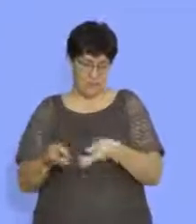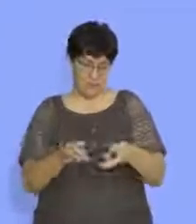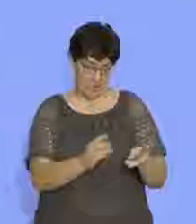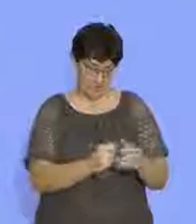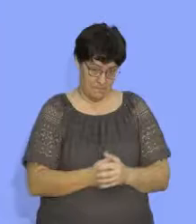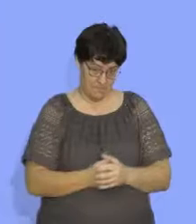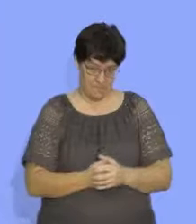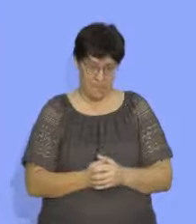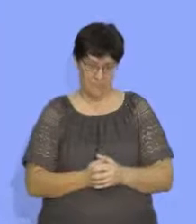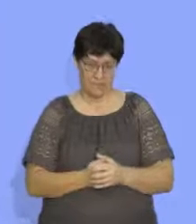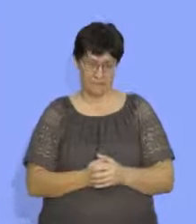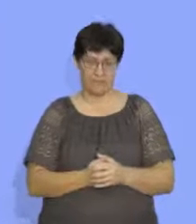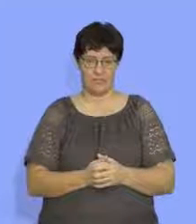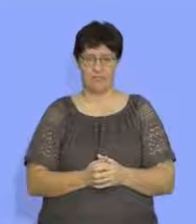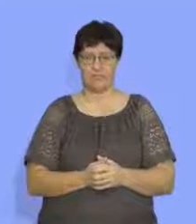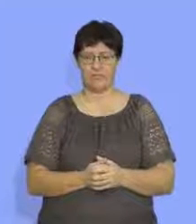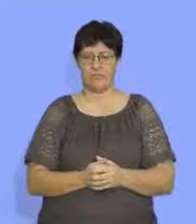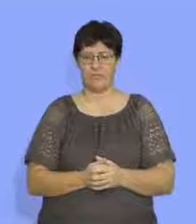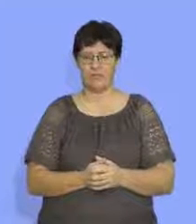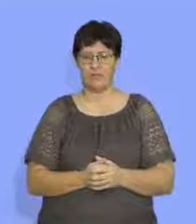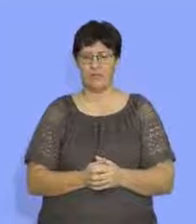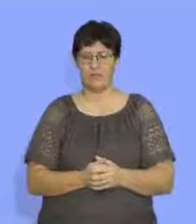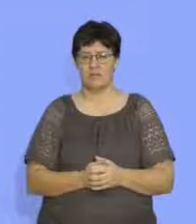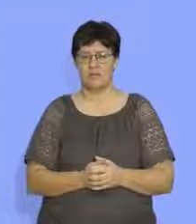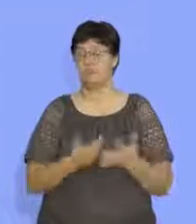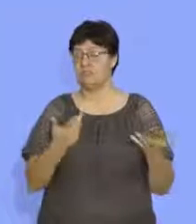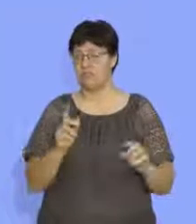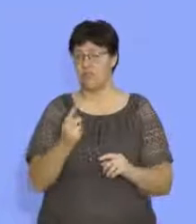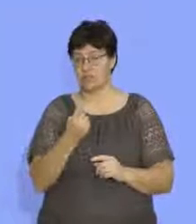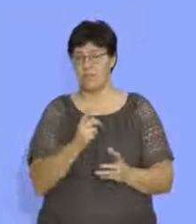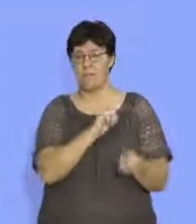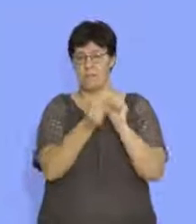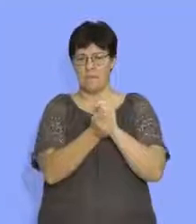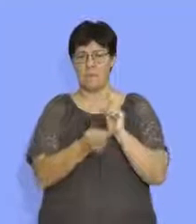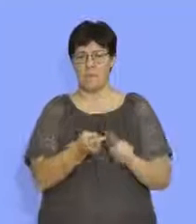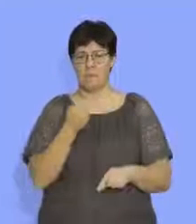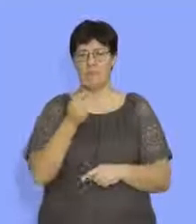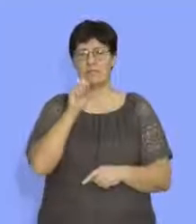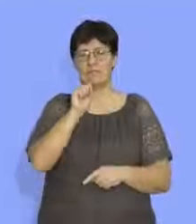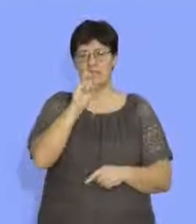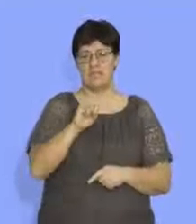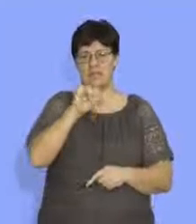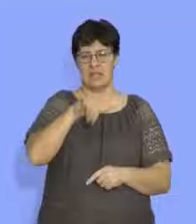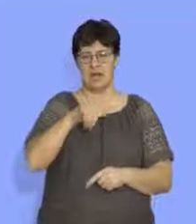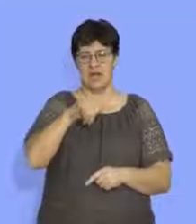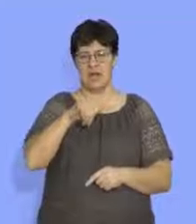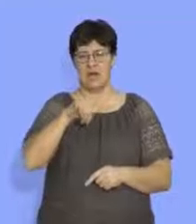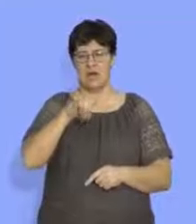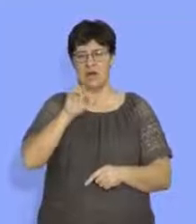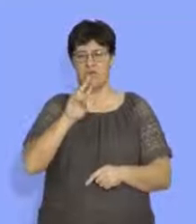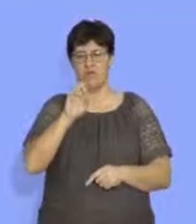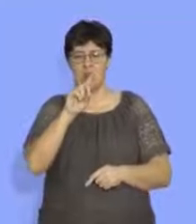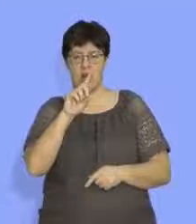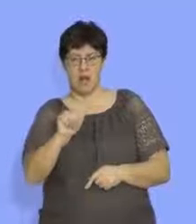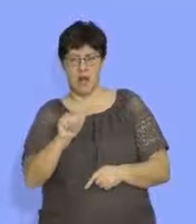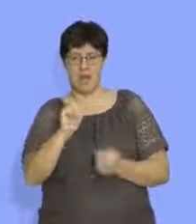them. Now, the very first question, as I said, I've adapted it from the Siavula Maths grade 10 platform